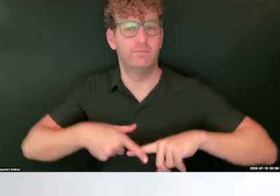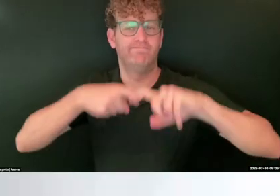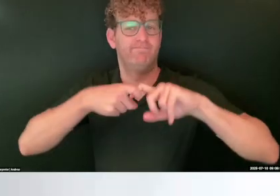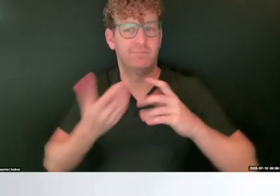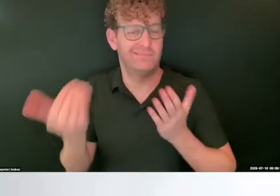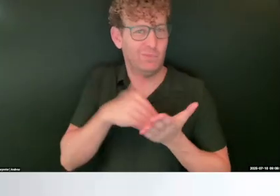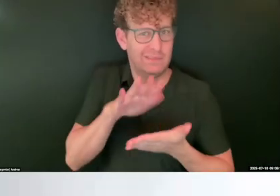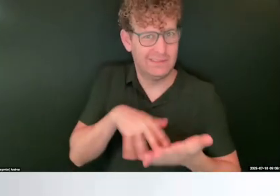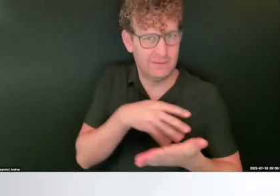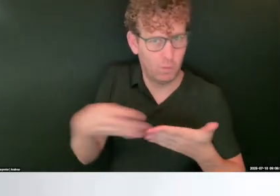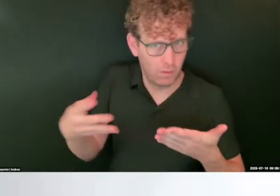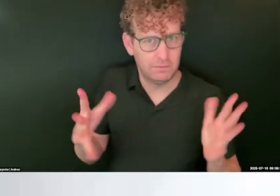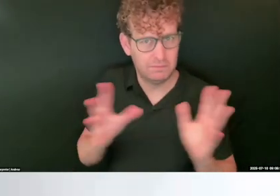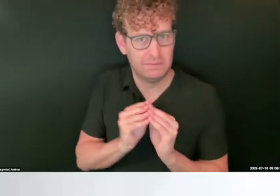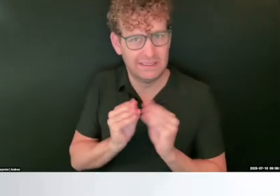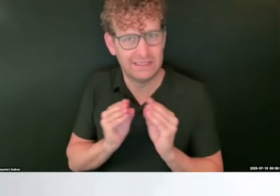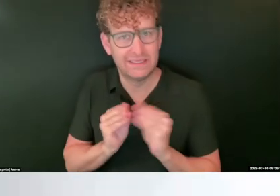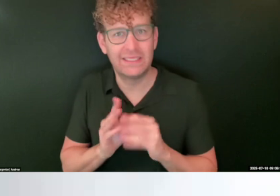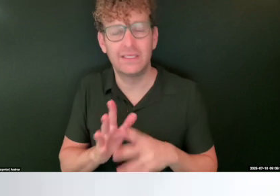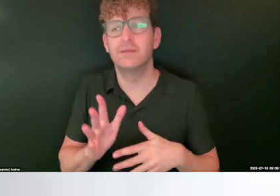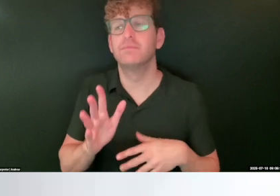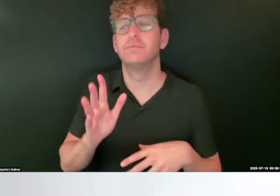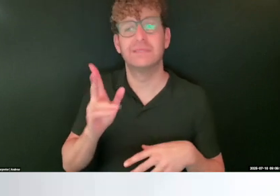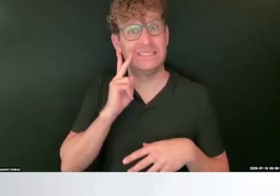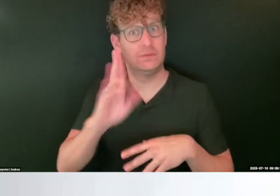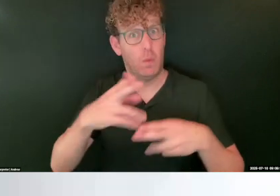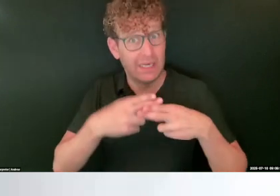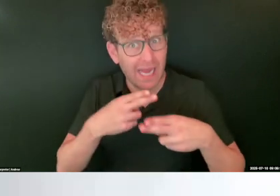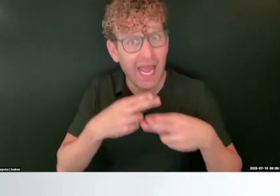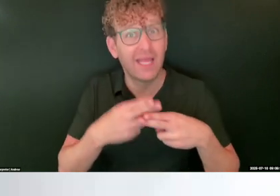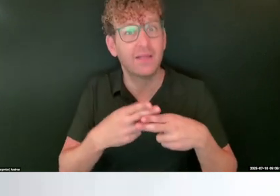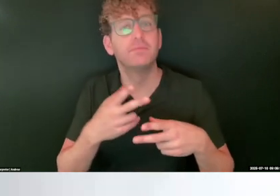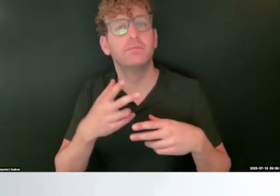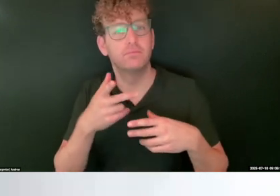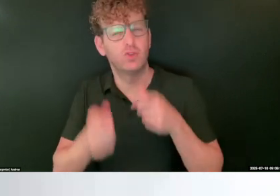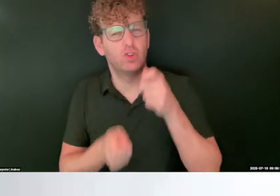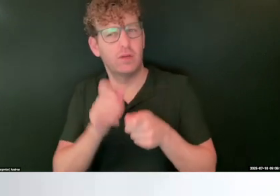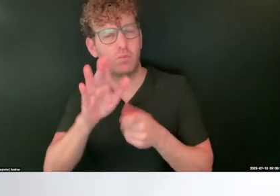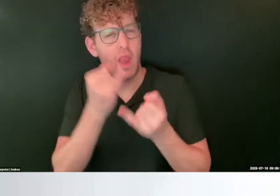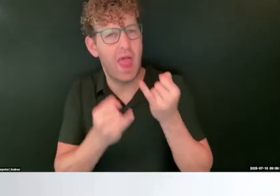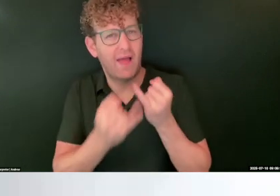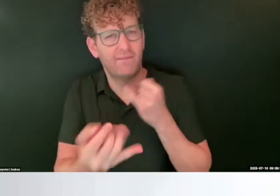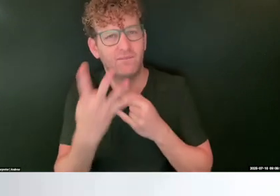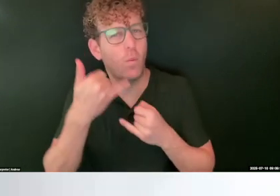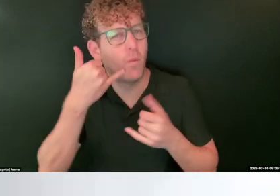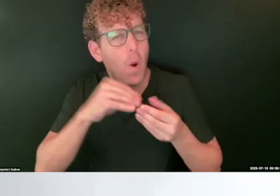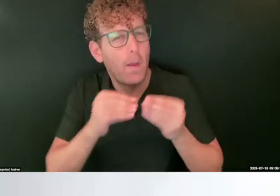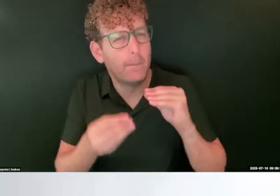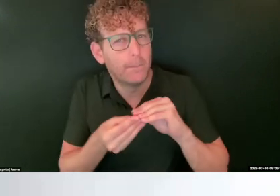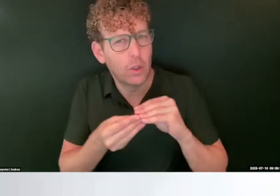need to reschedule the meeting. Please ensure your name is visible on Zoom or adjust your phone number to the last 4 digits if you're calling